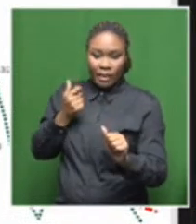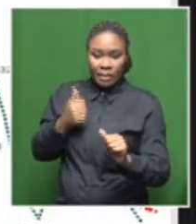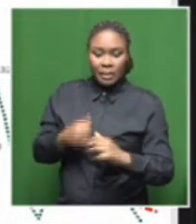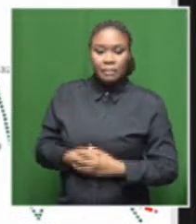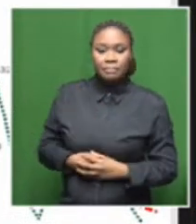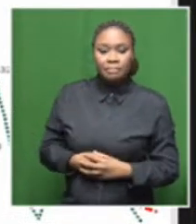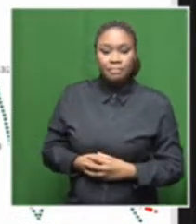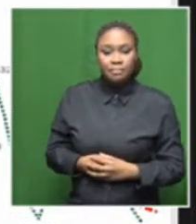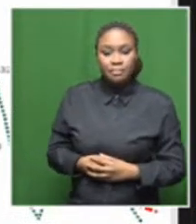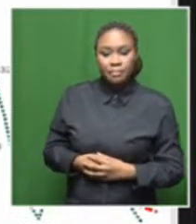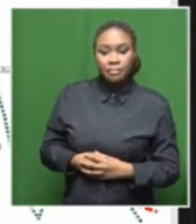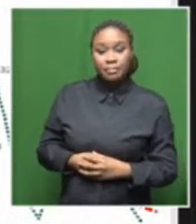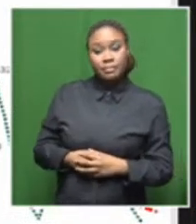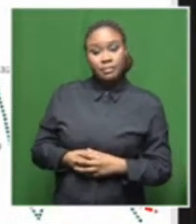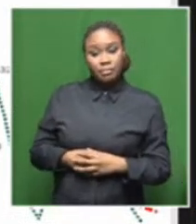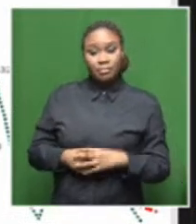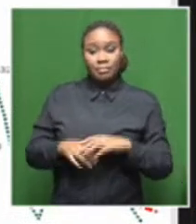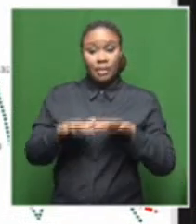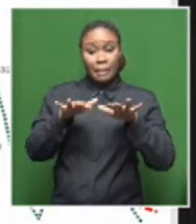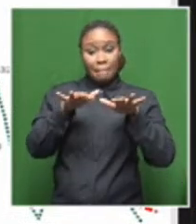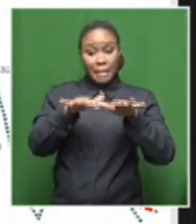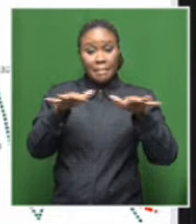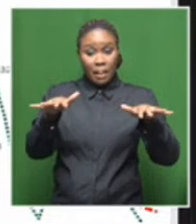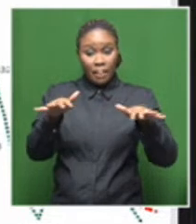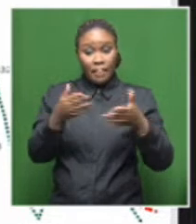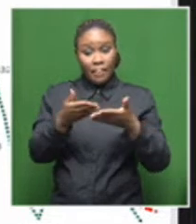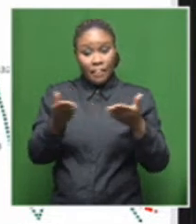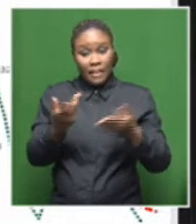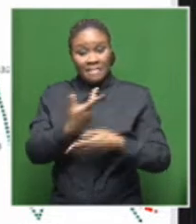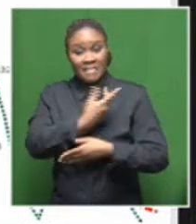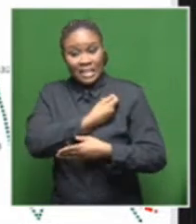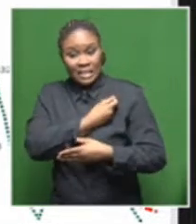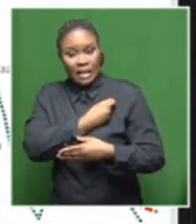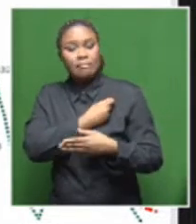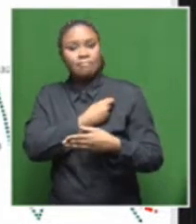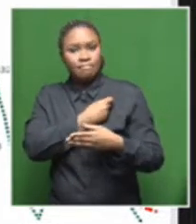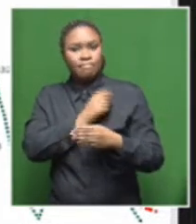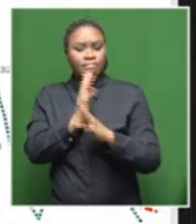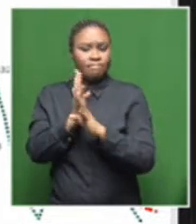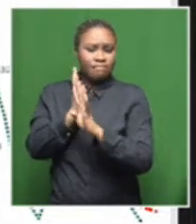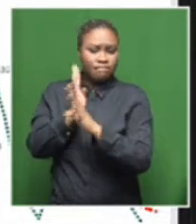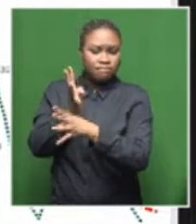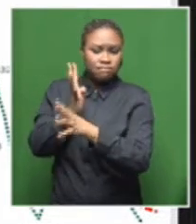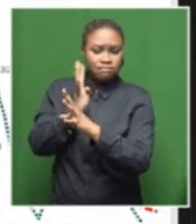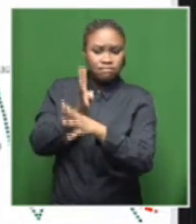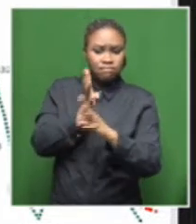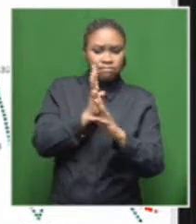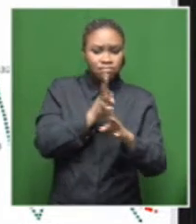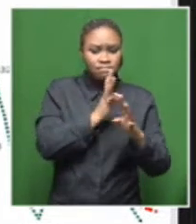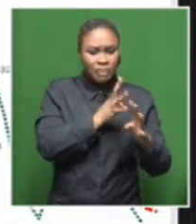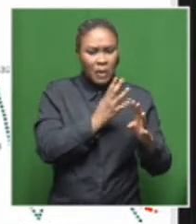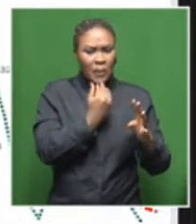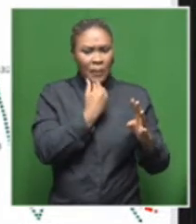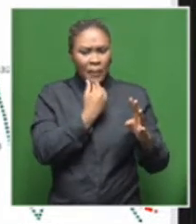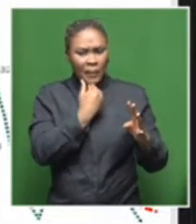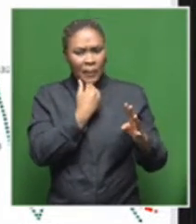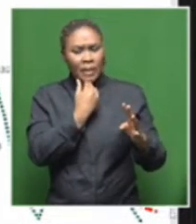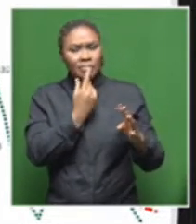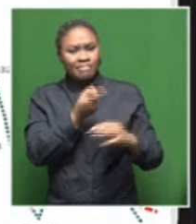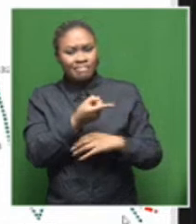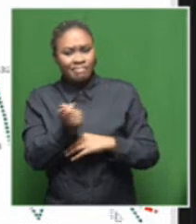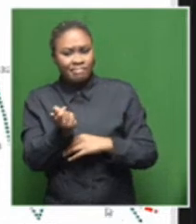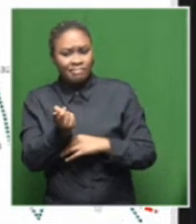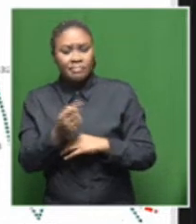individuals vaccinated to see what is happening, who is coming for vaccination at the moment. And this is the concerning